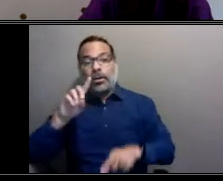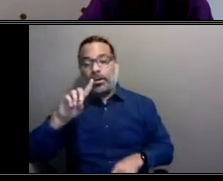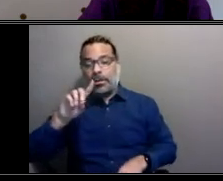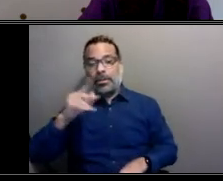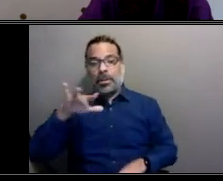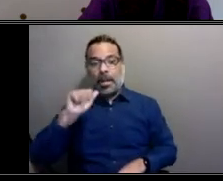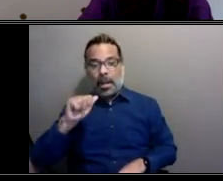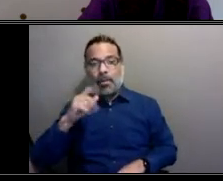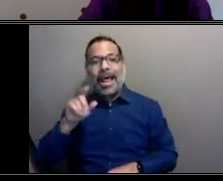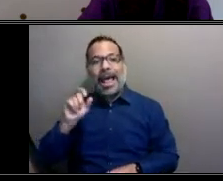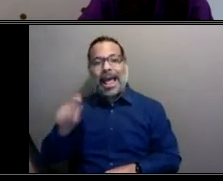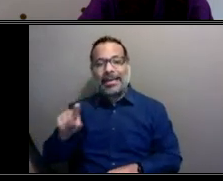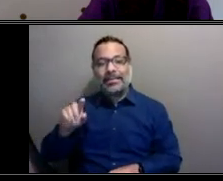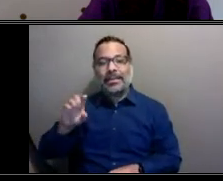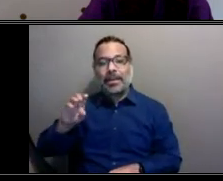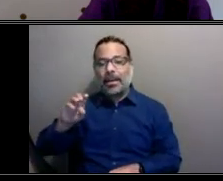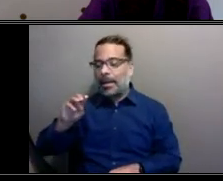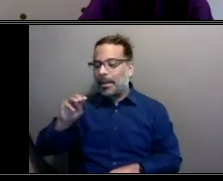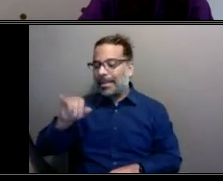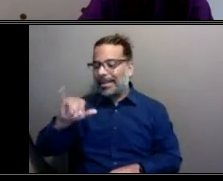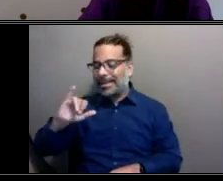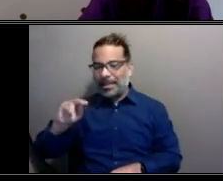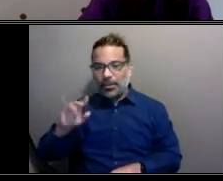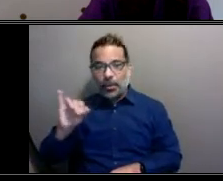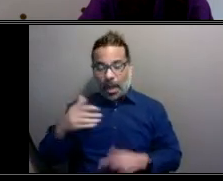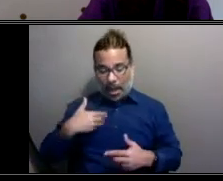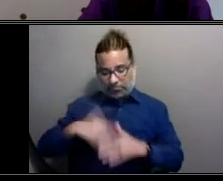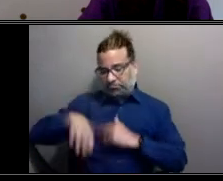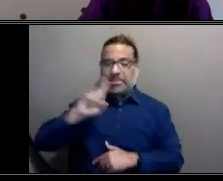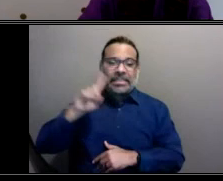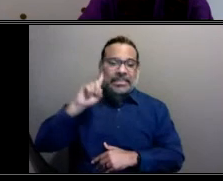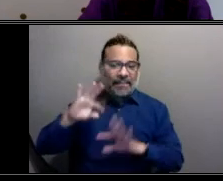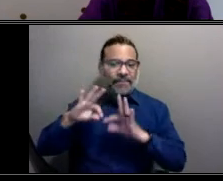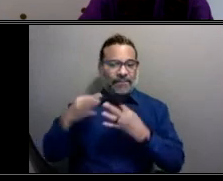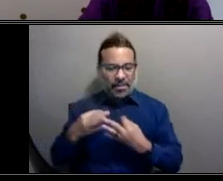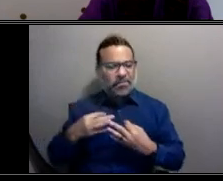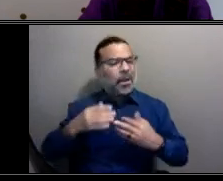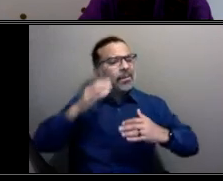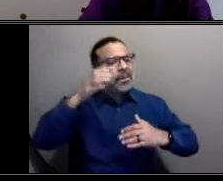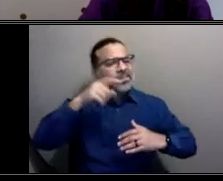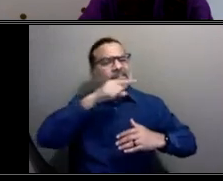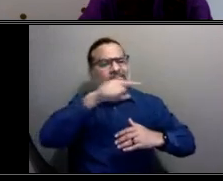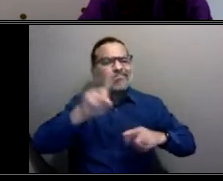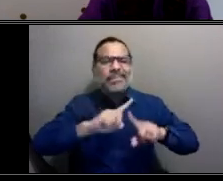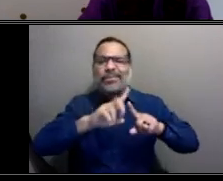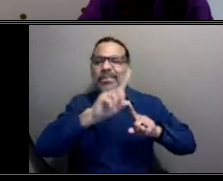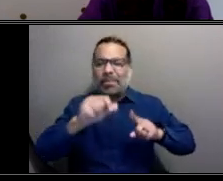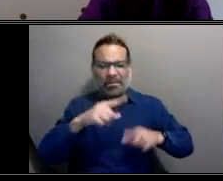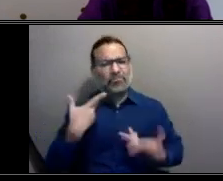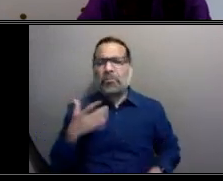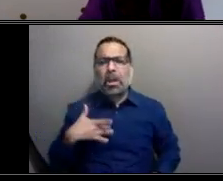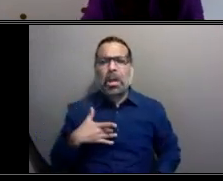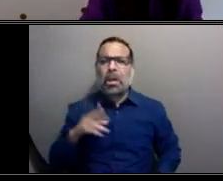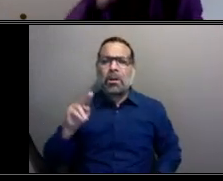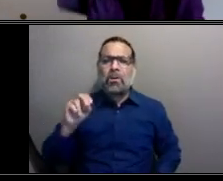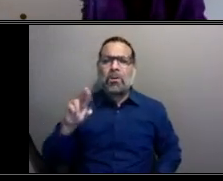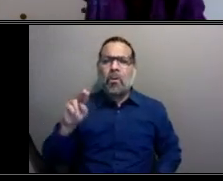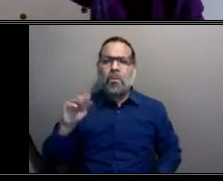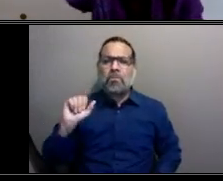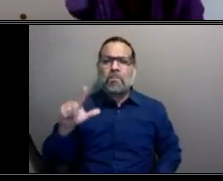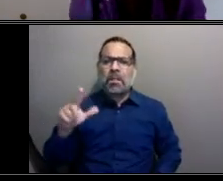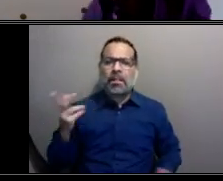same question. So I grew up in a deaf family. My cousins have all different kinds of disabilities. For me, that was quite normal. So to